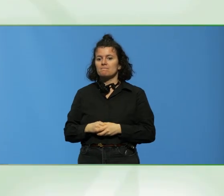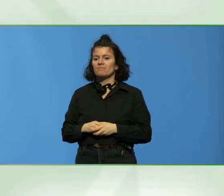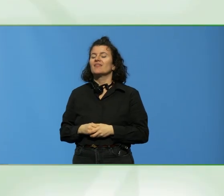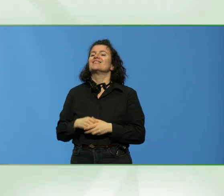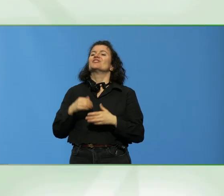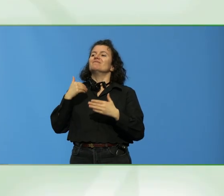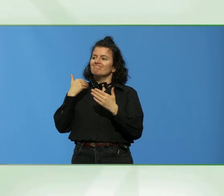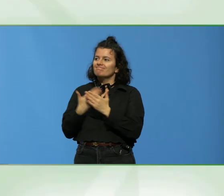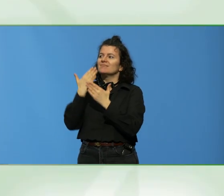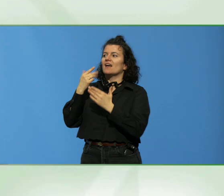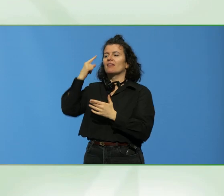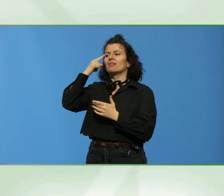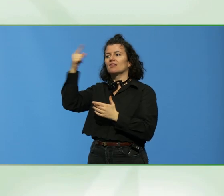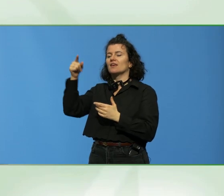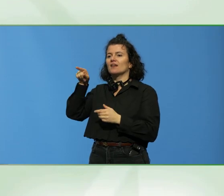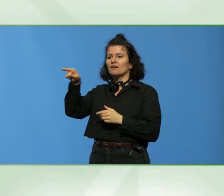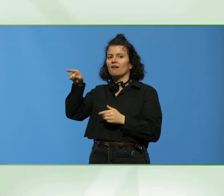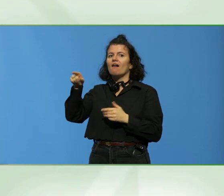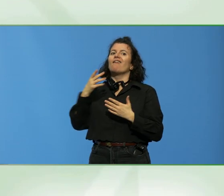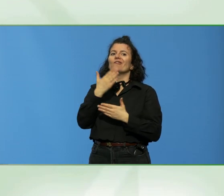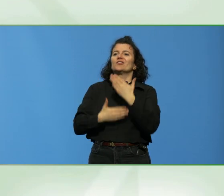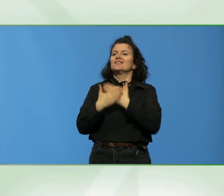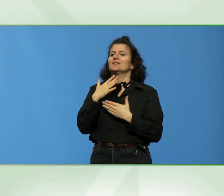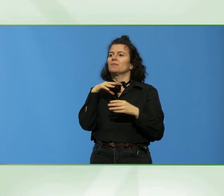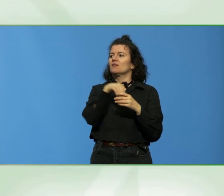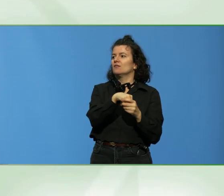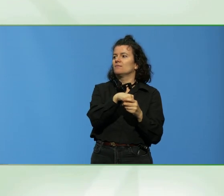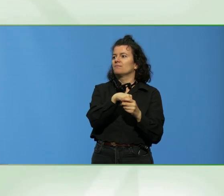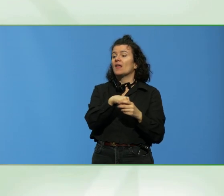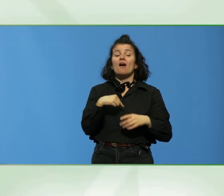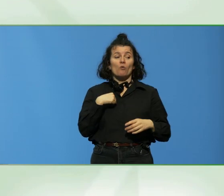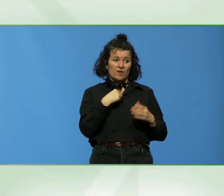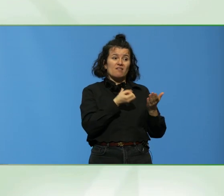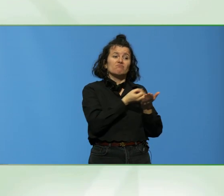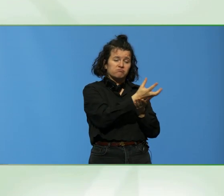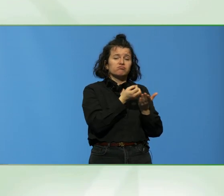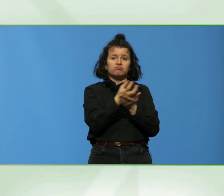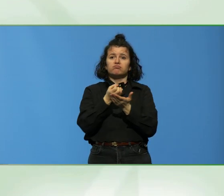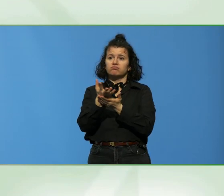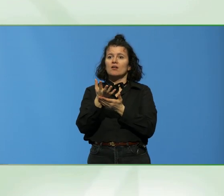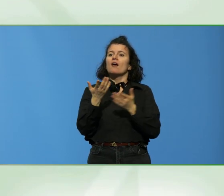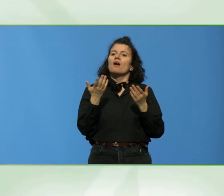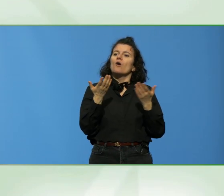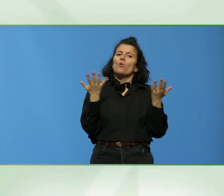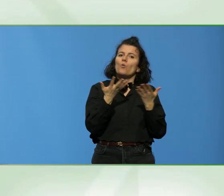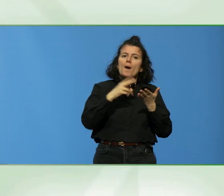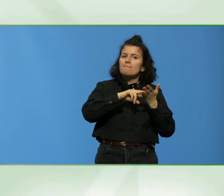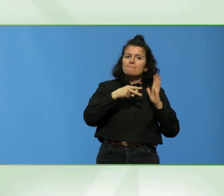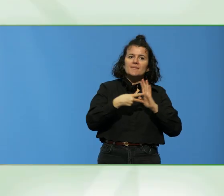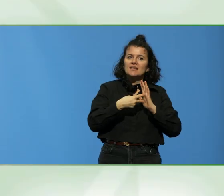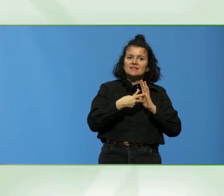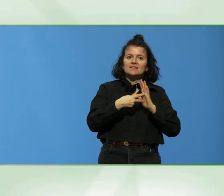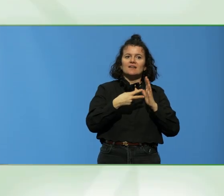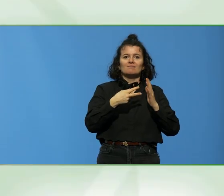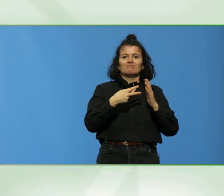representation. So when we speak about representation, we spend quite a lot of time talking with media about what we call it media